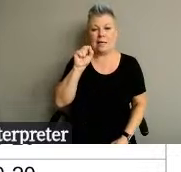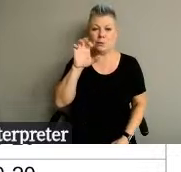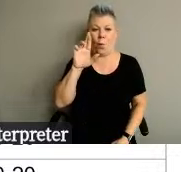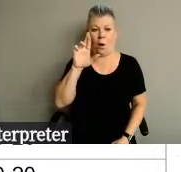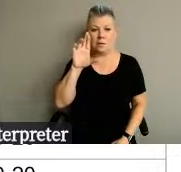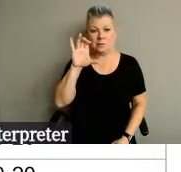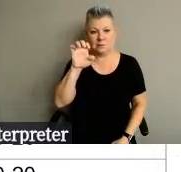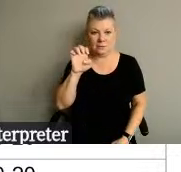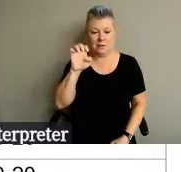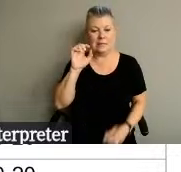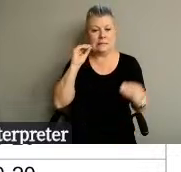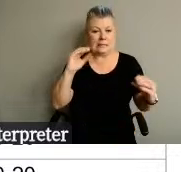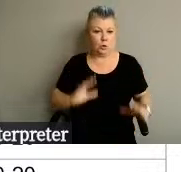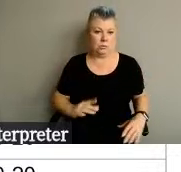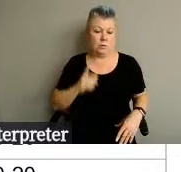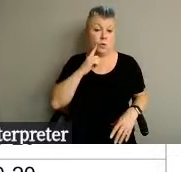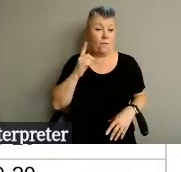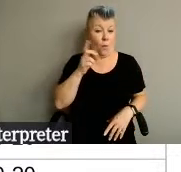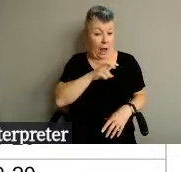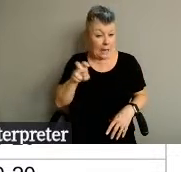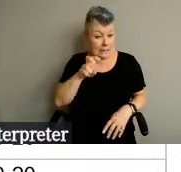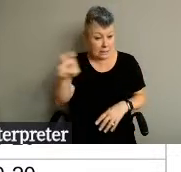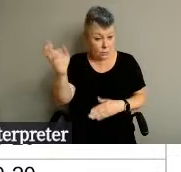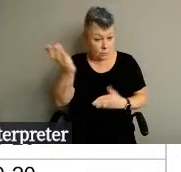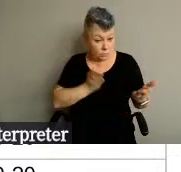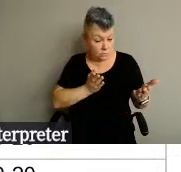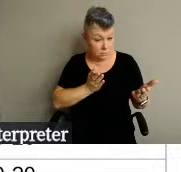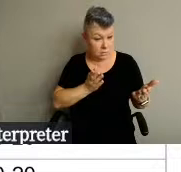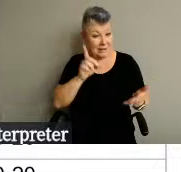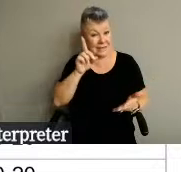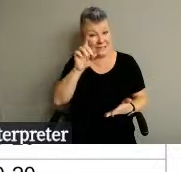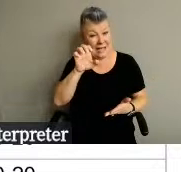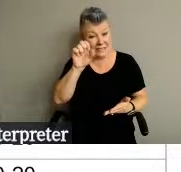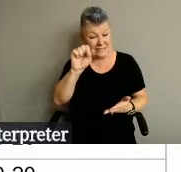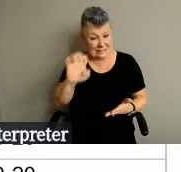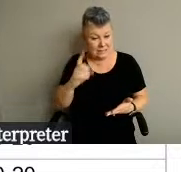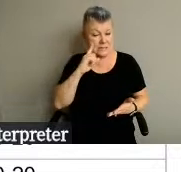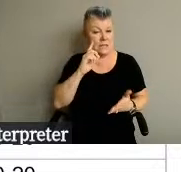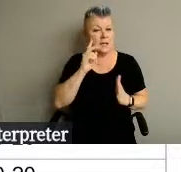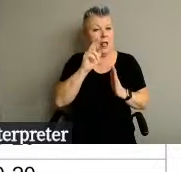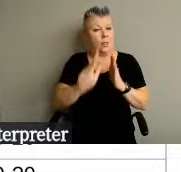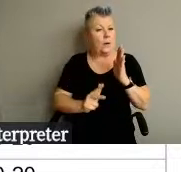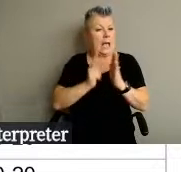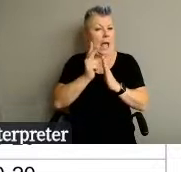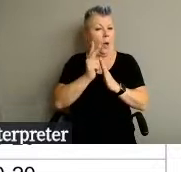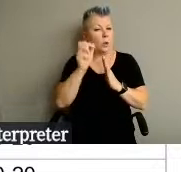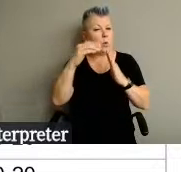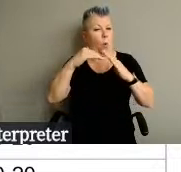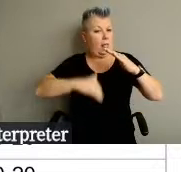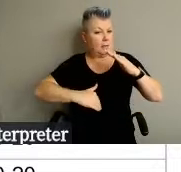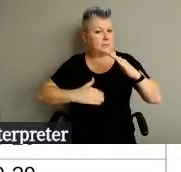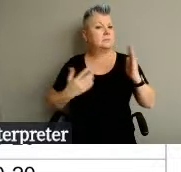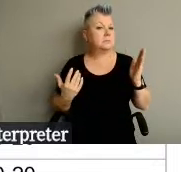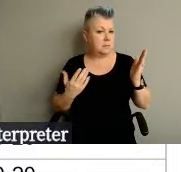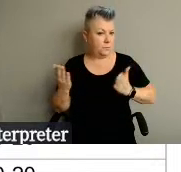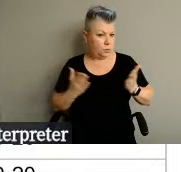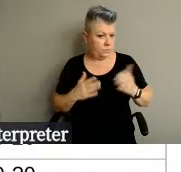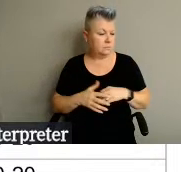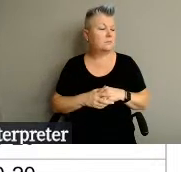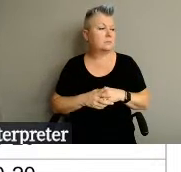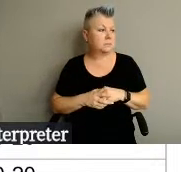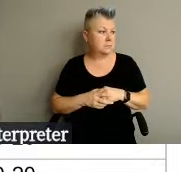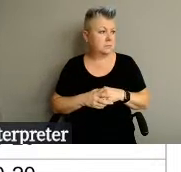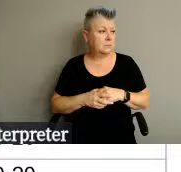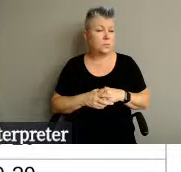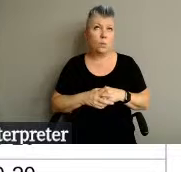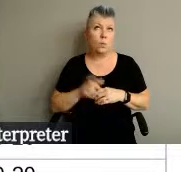for itinerant services, DESE says it's typically about 3 hours or fewer of services. After that, we should consider a classroom setting. So do you